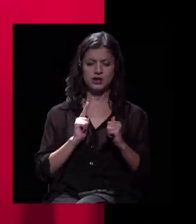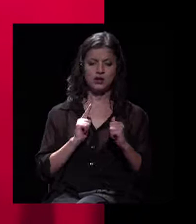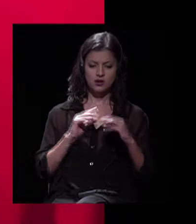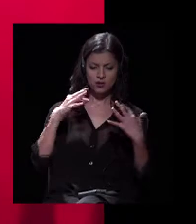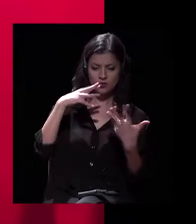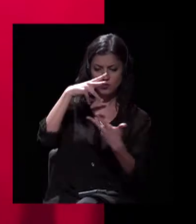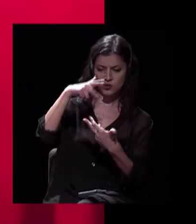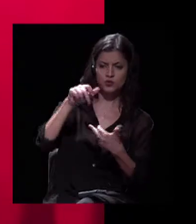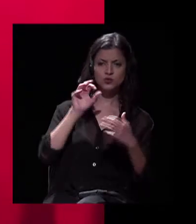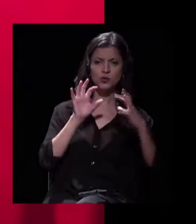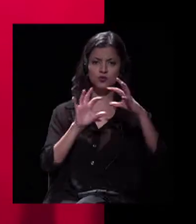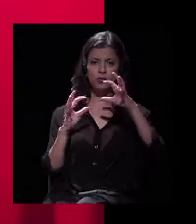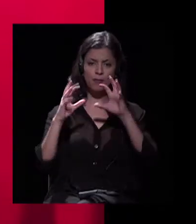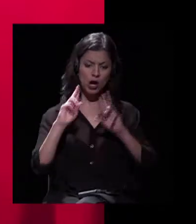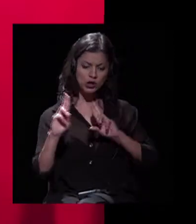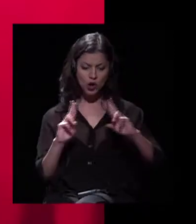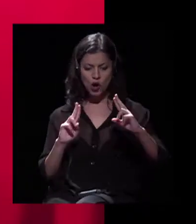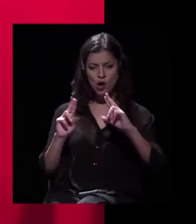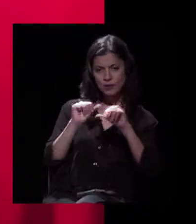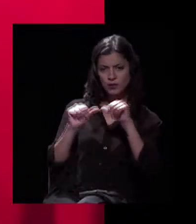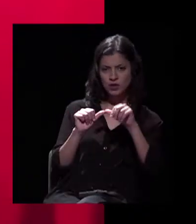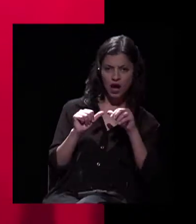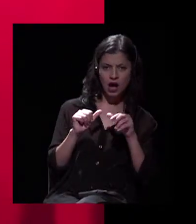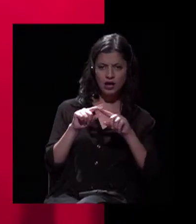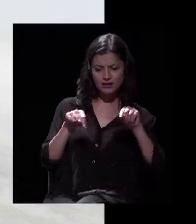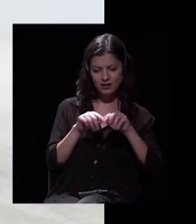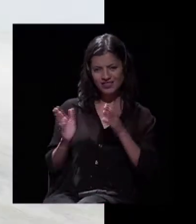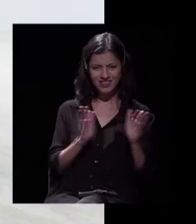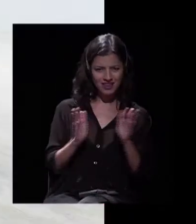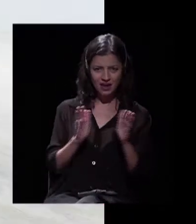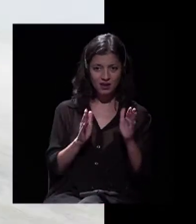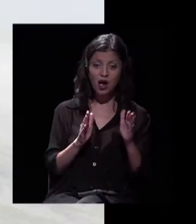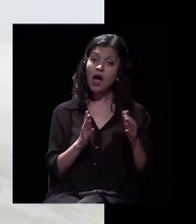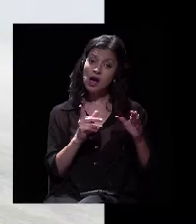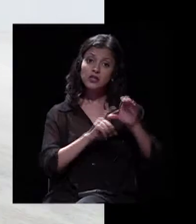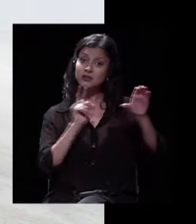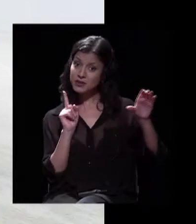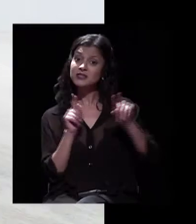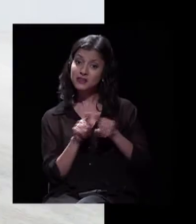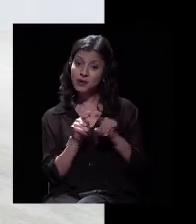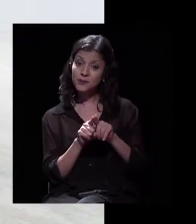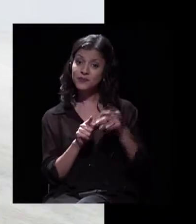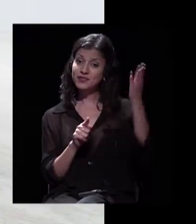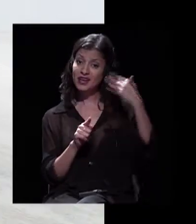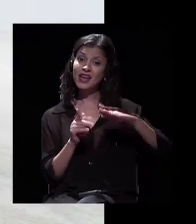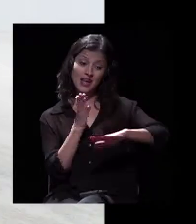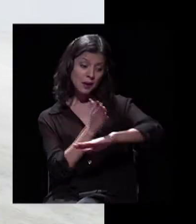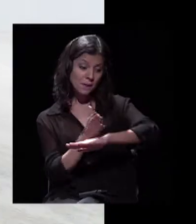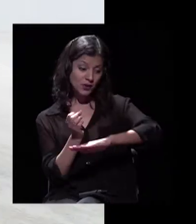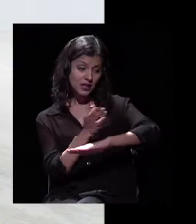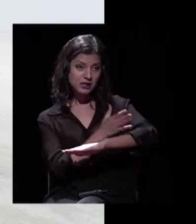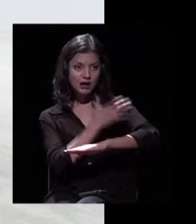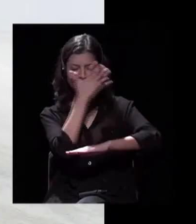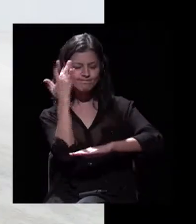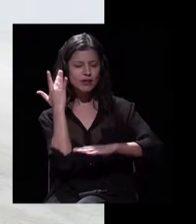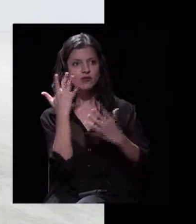these theories, that an inscription in that mirage called modernity was clearly a double bind. To decolonize by way of